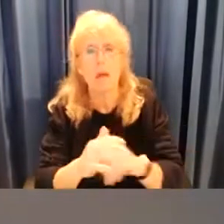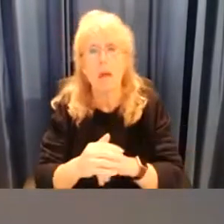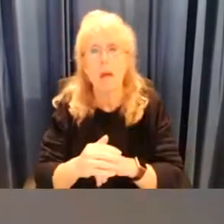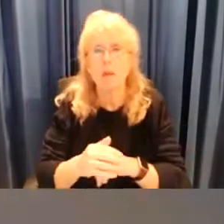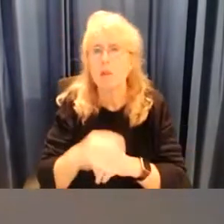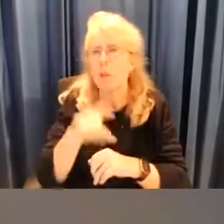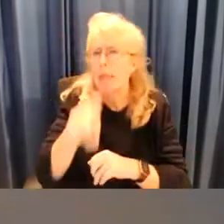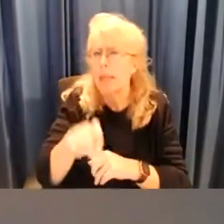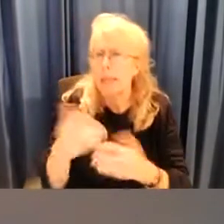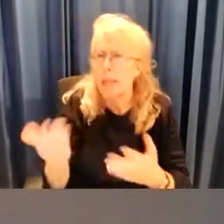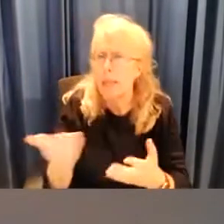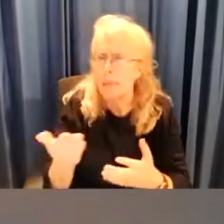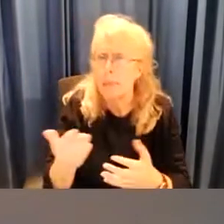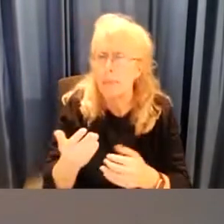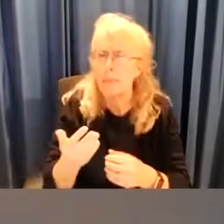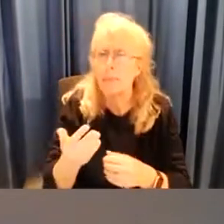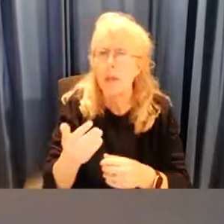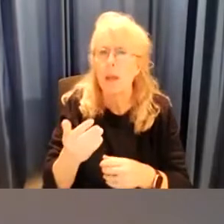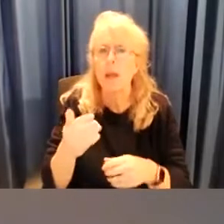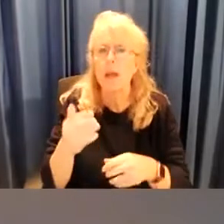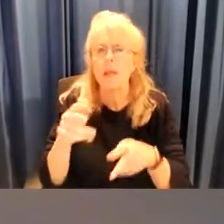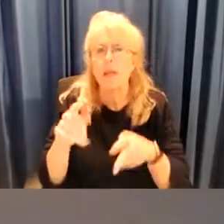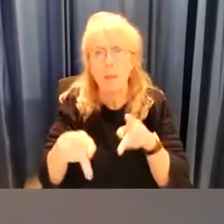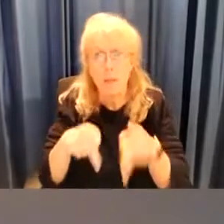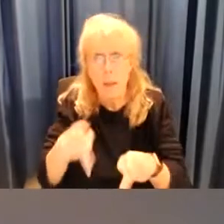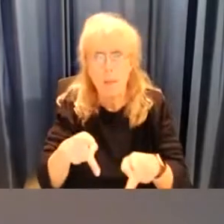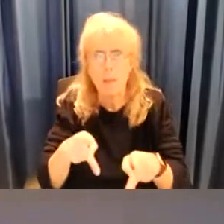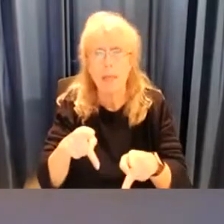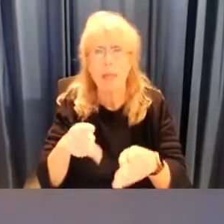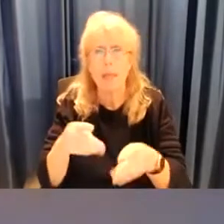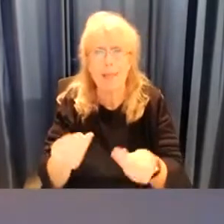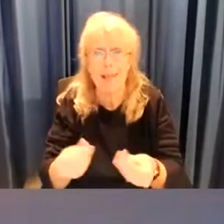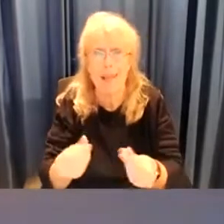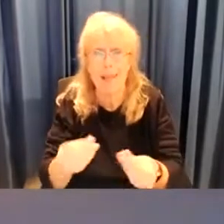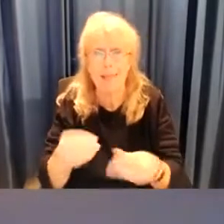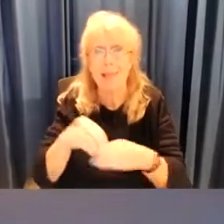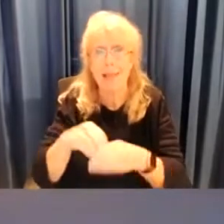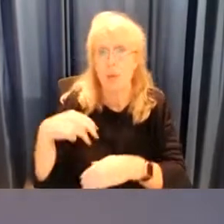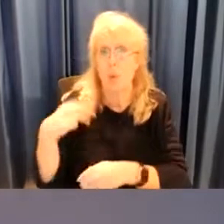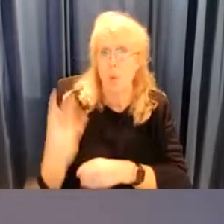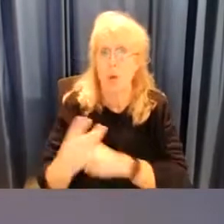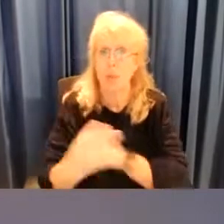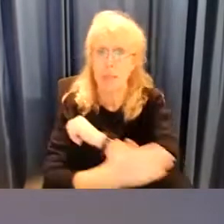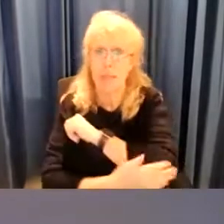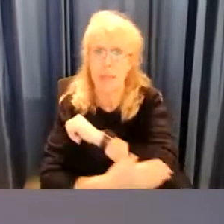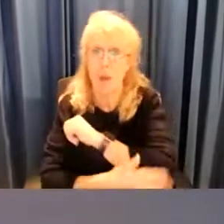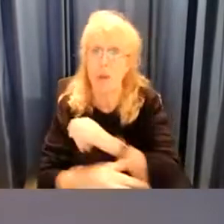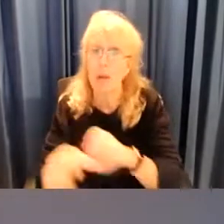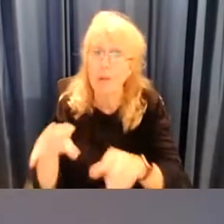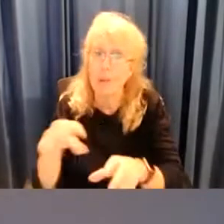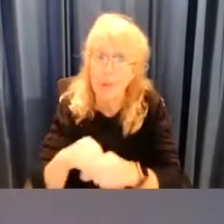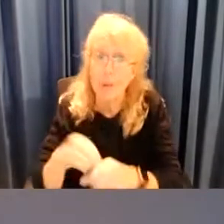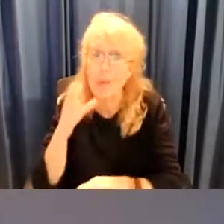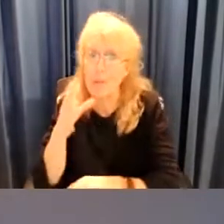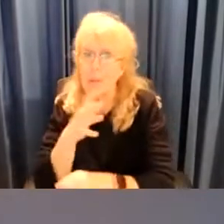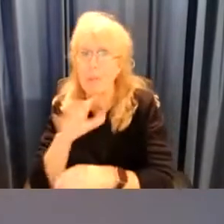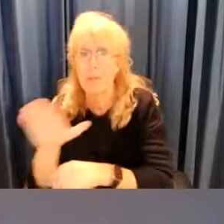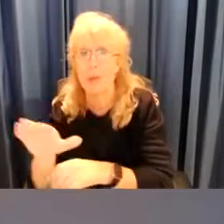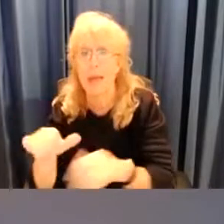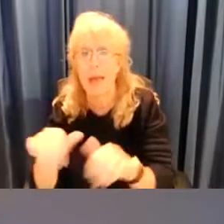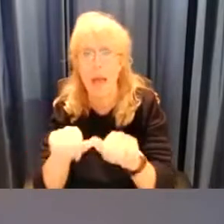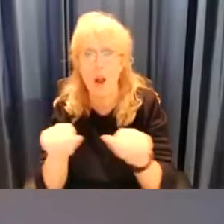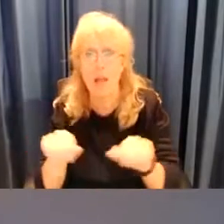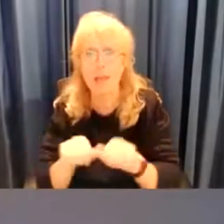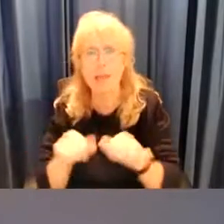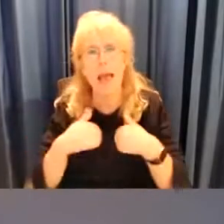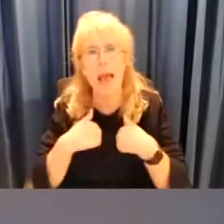our public lands in Washington County, including the urban areas, to have our mature